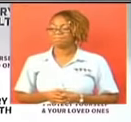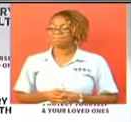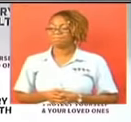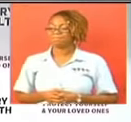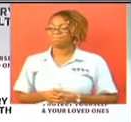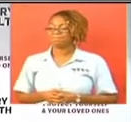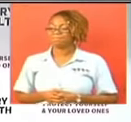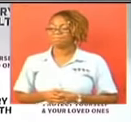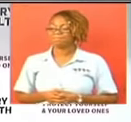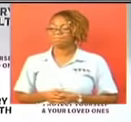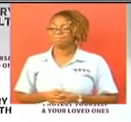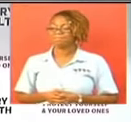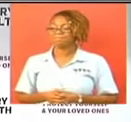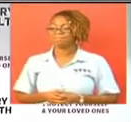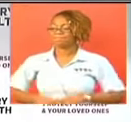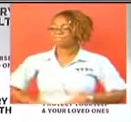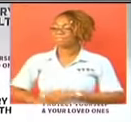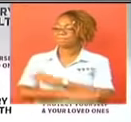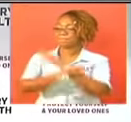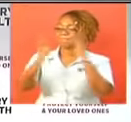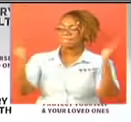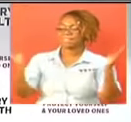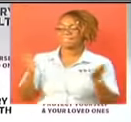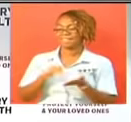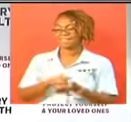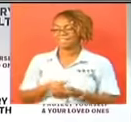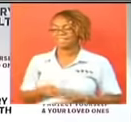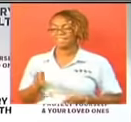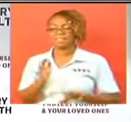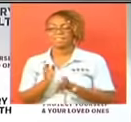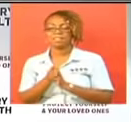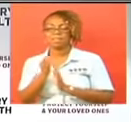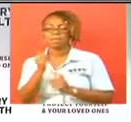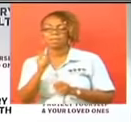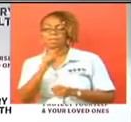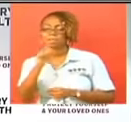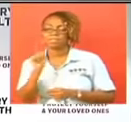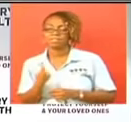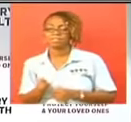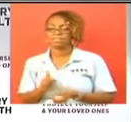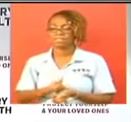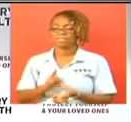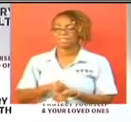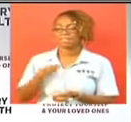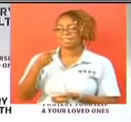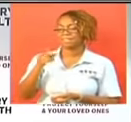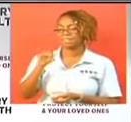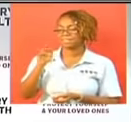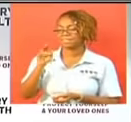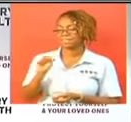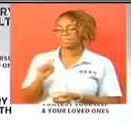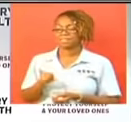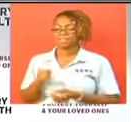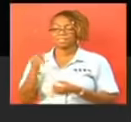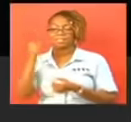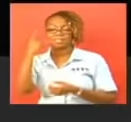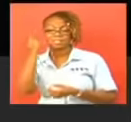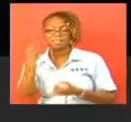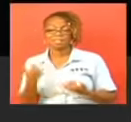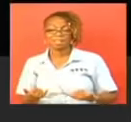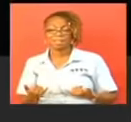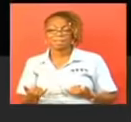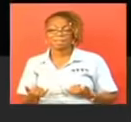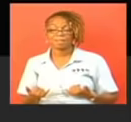Yes. Hi, good morning again, everyone. I just wanted to ask a quick question to Dr. Hines. I understand that the Abdala vaccine in Cuba recently reported to